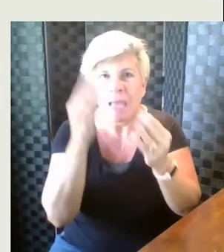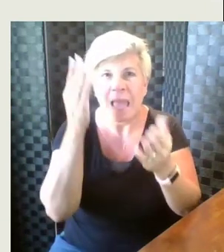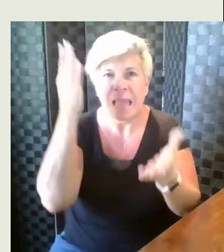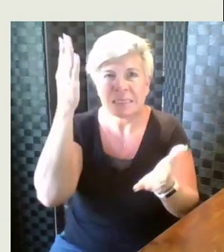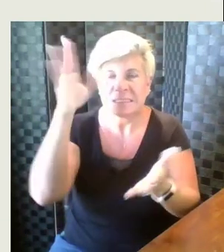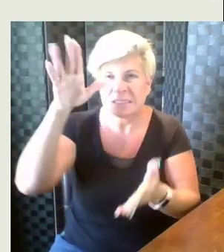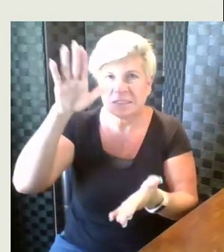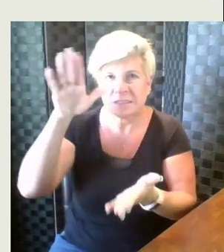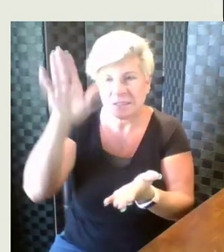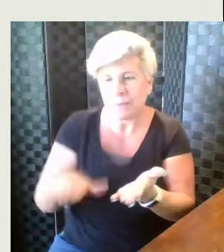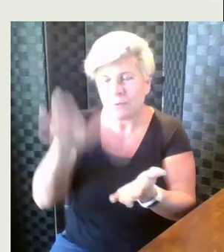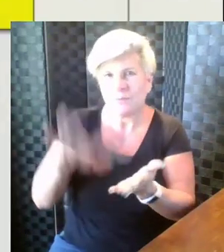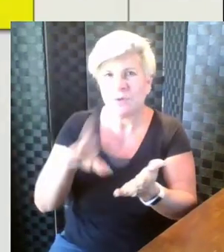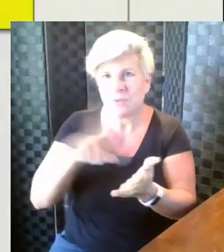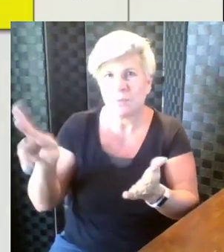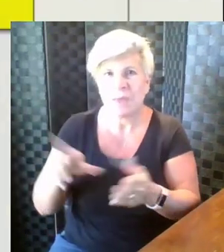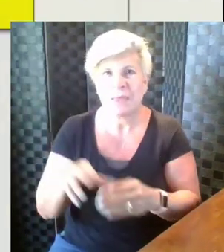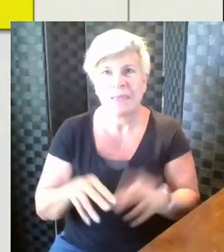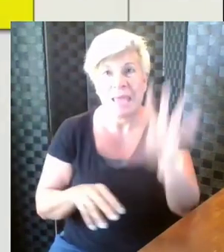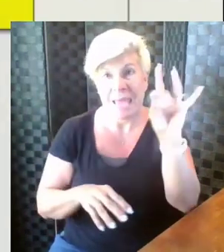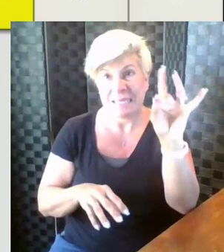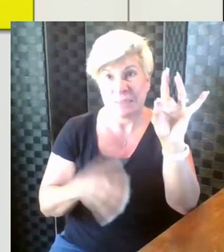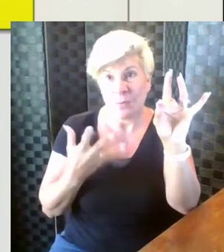foot to the right. 8,